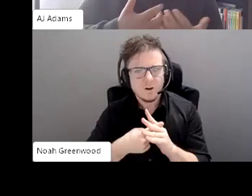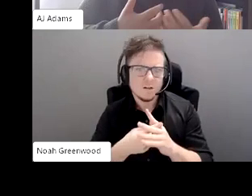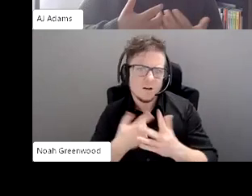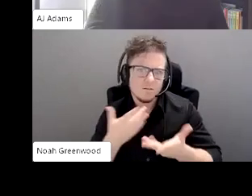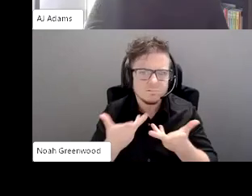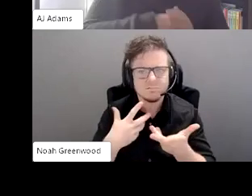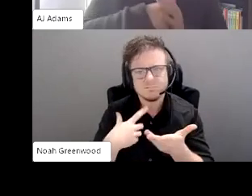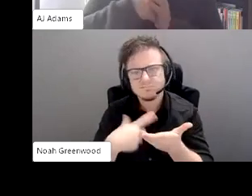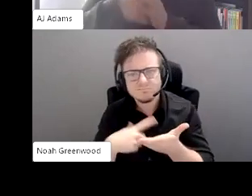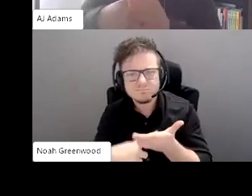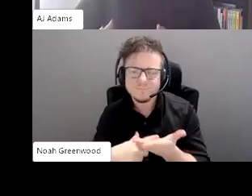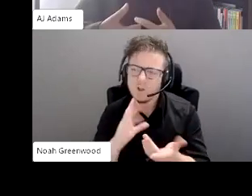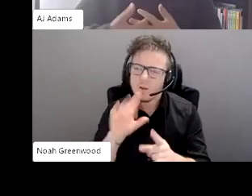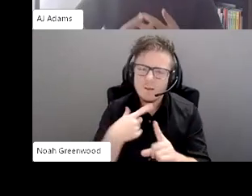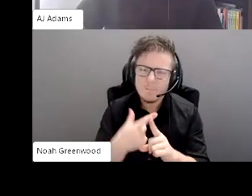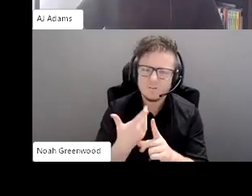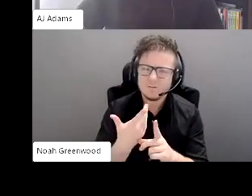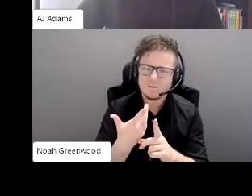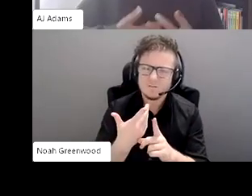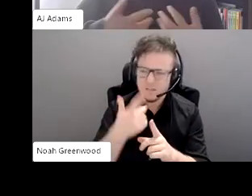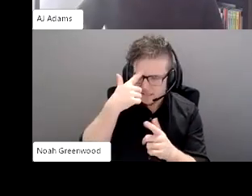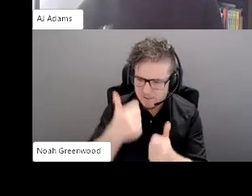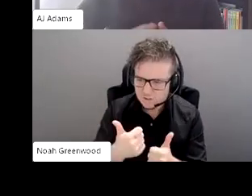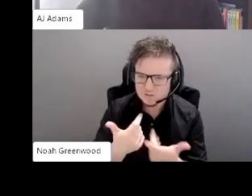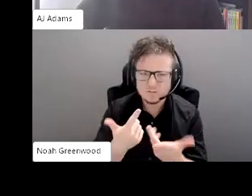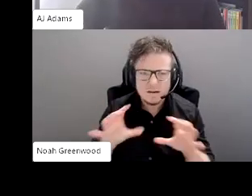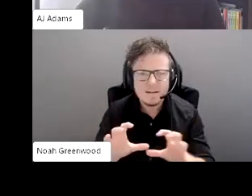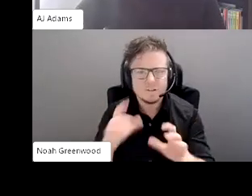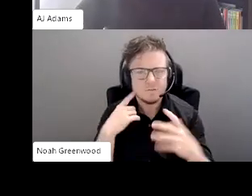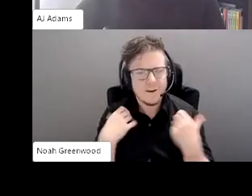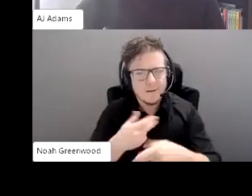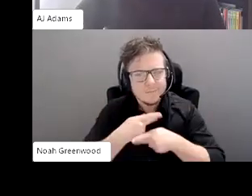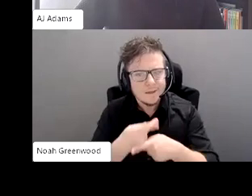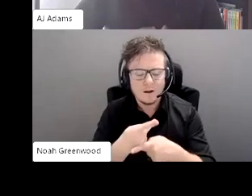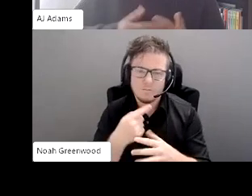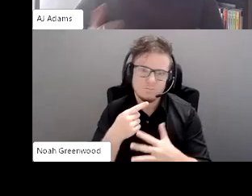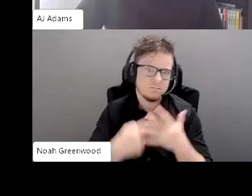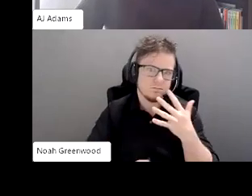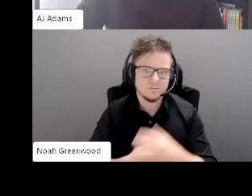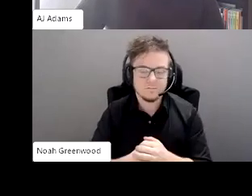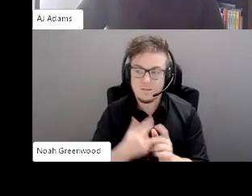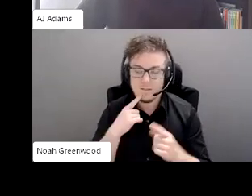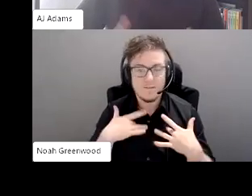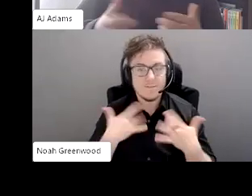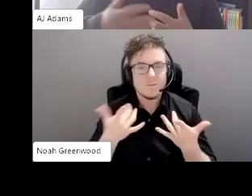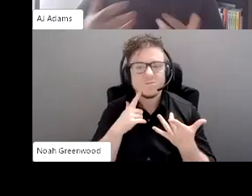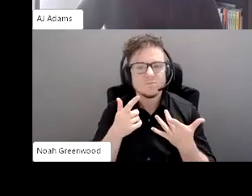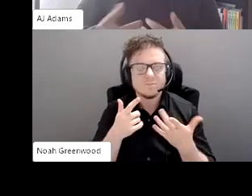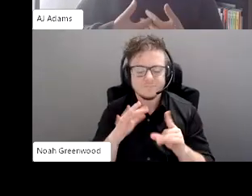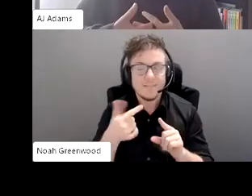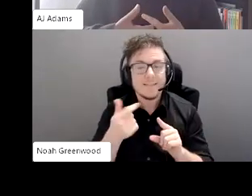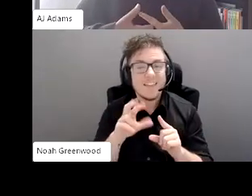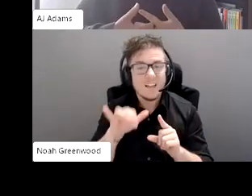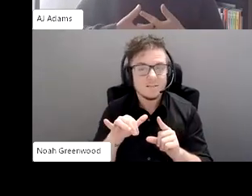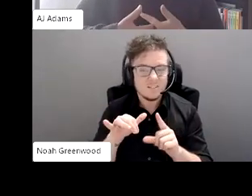inspire understanding dementia, prompt action for more inclusive healthcare, and much more. And the event was also open, or the gallery itself